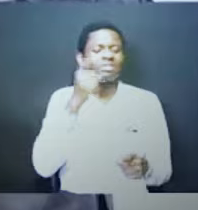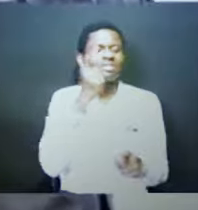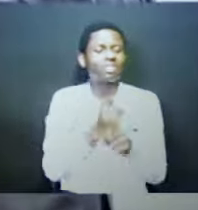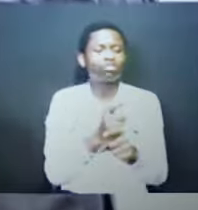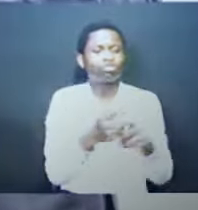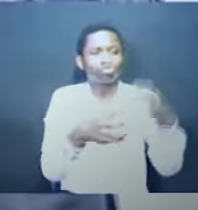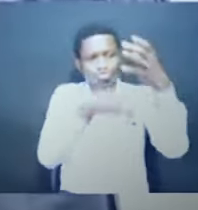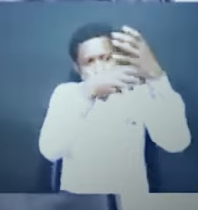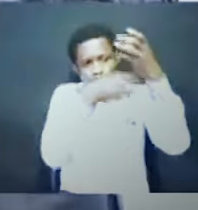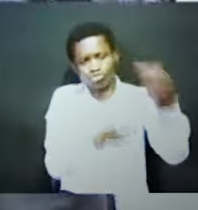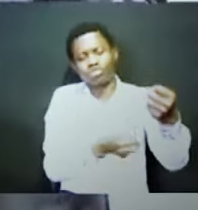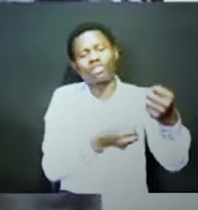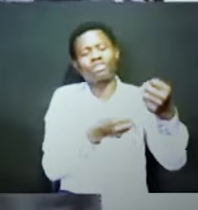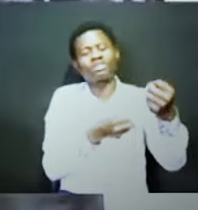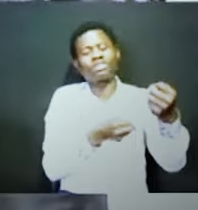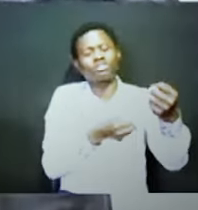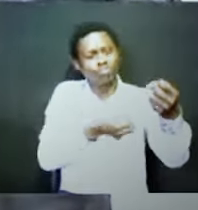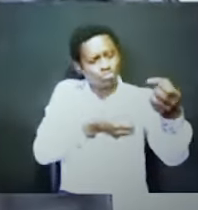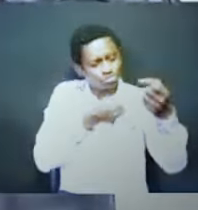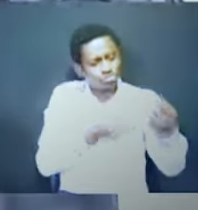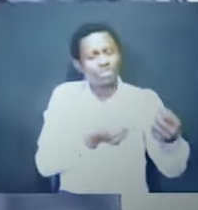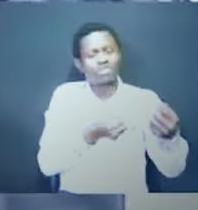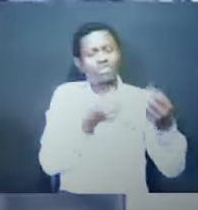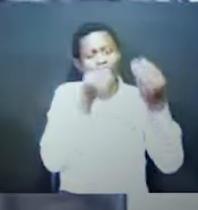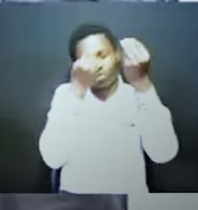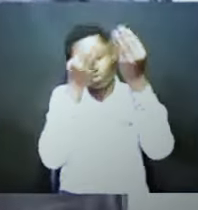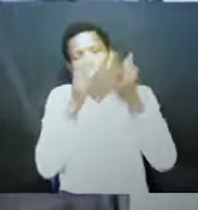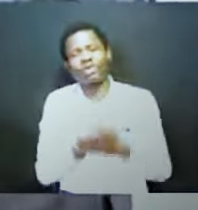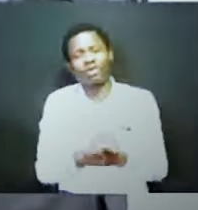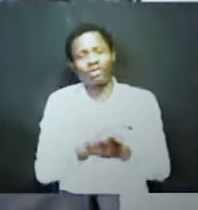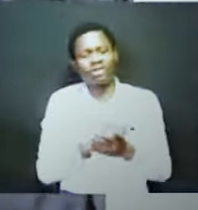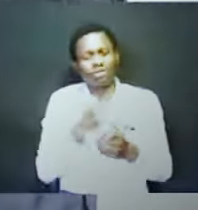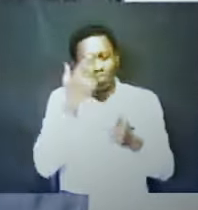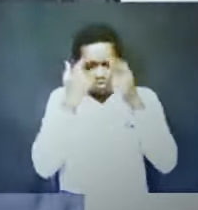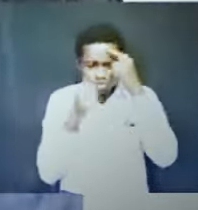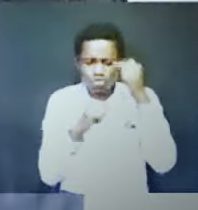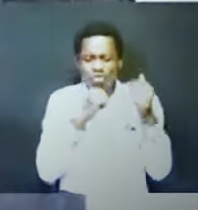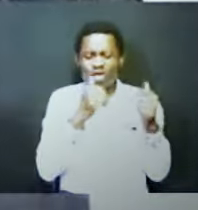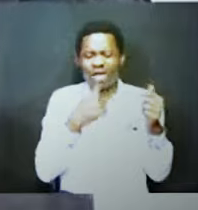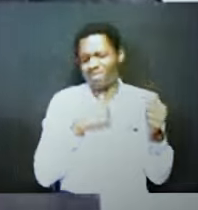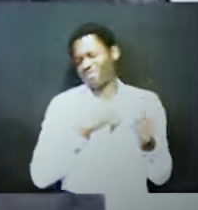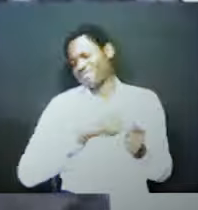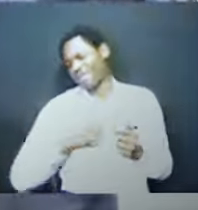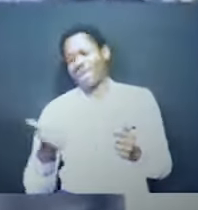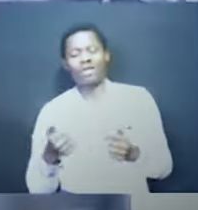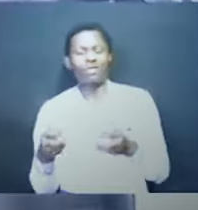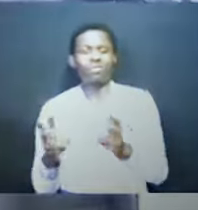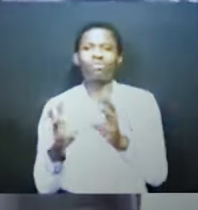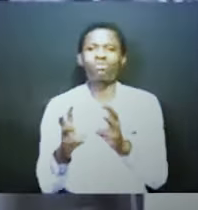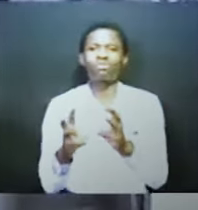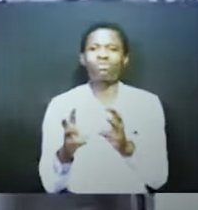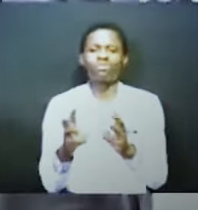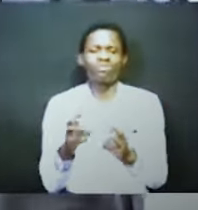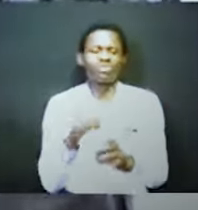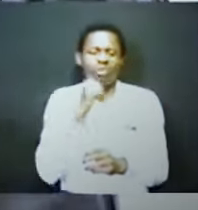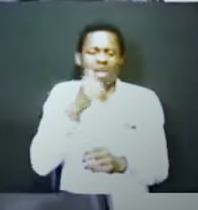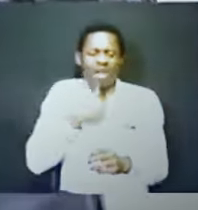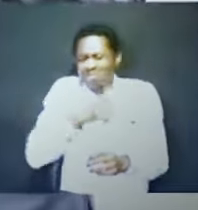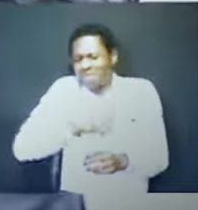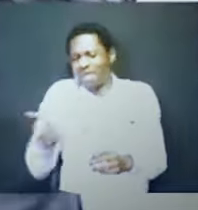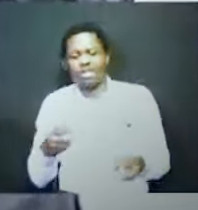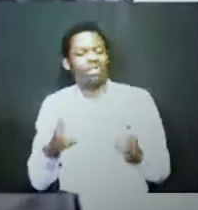obey. For there is no other way. No other